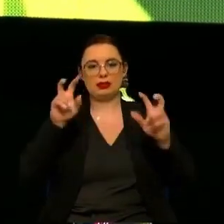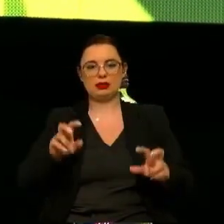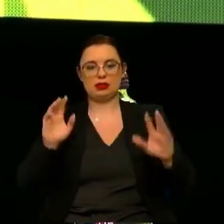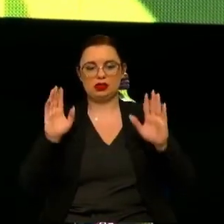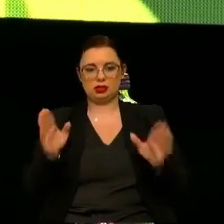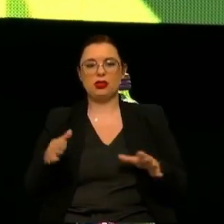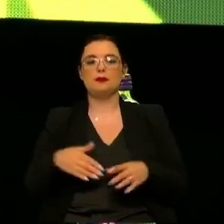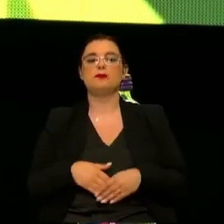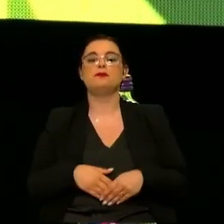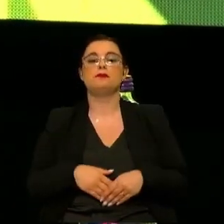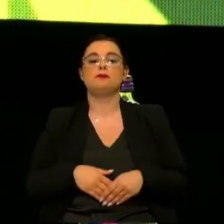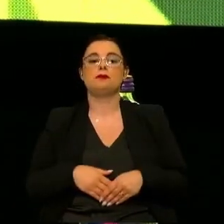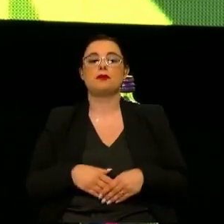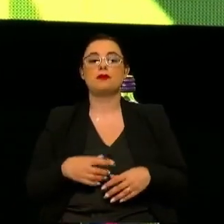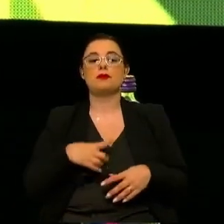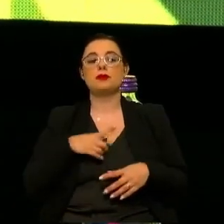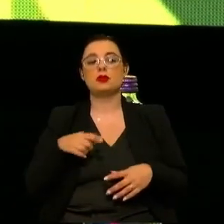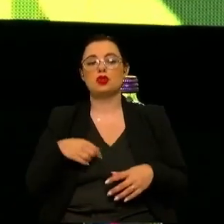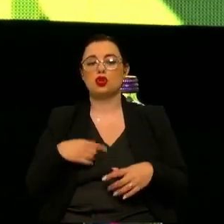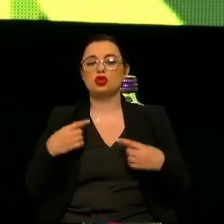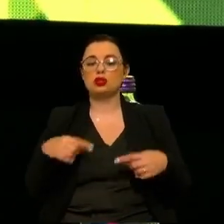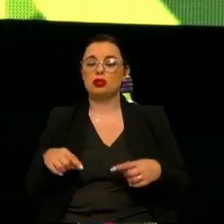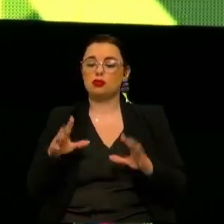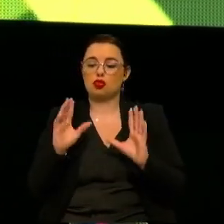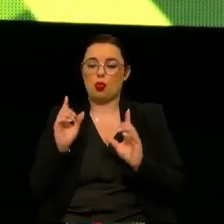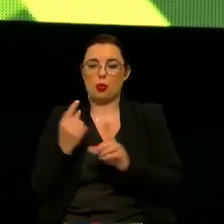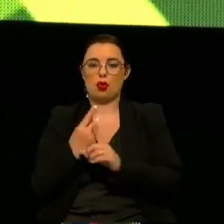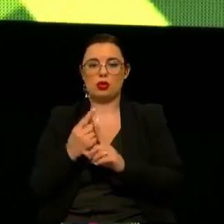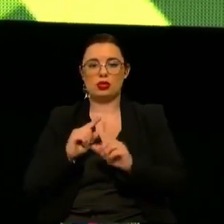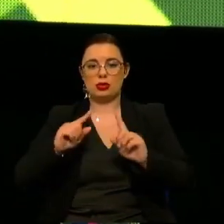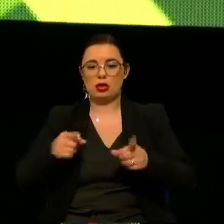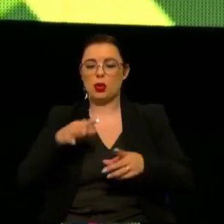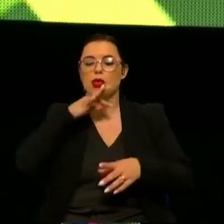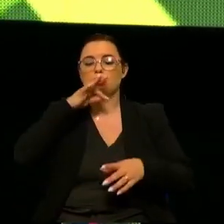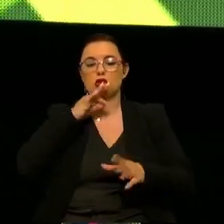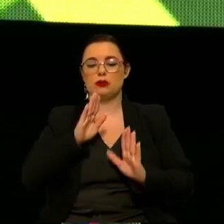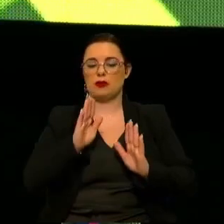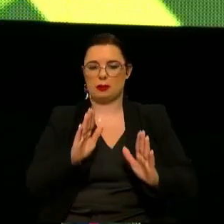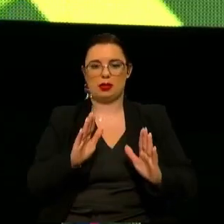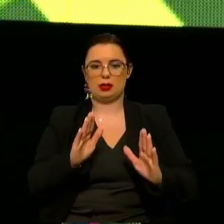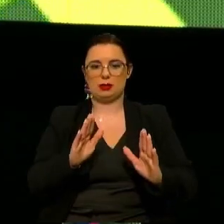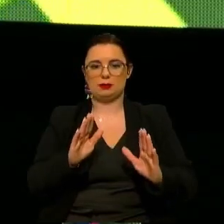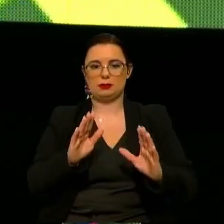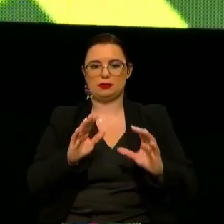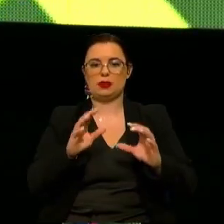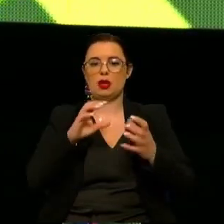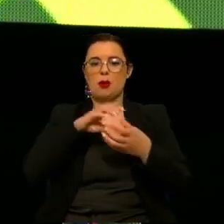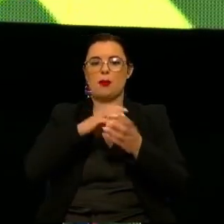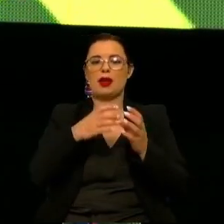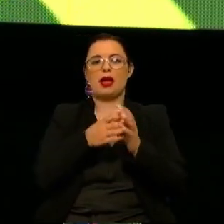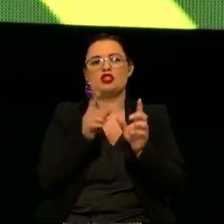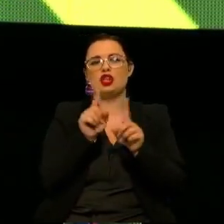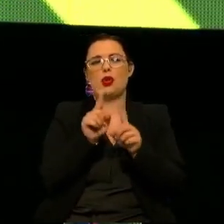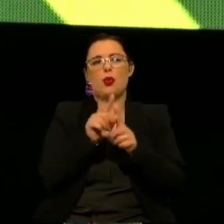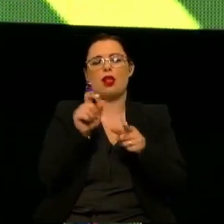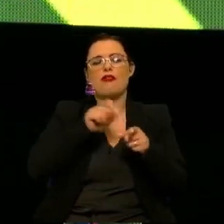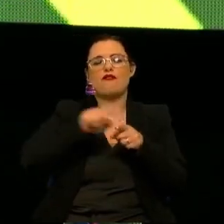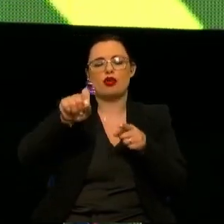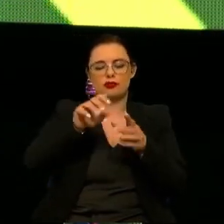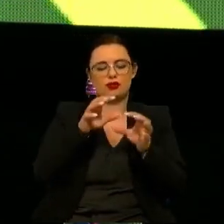approved for Portugal, certified, accredited, and we have a device which is the beginning of a family. It's like